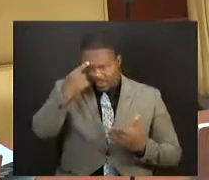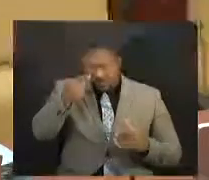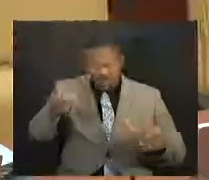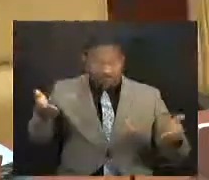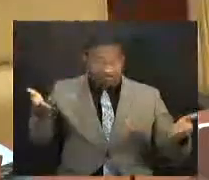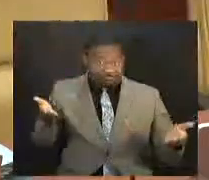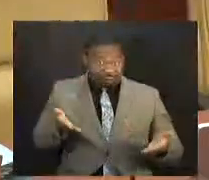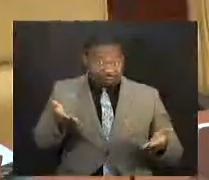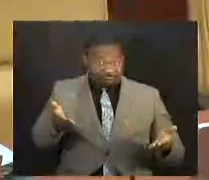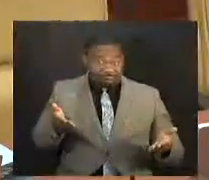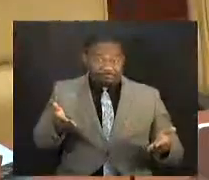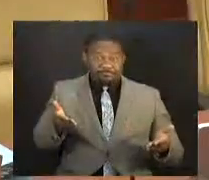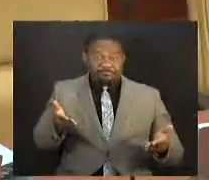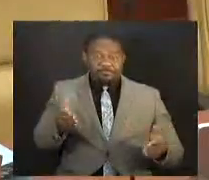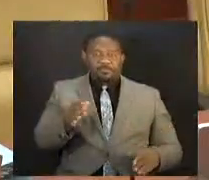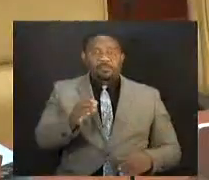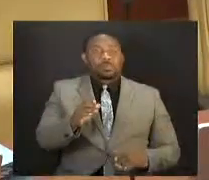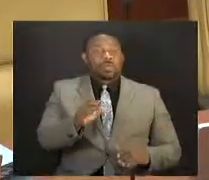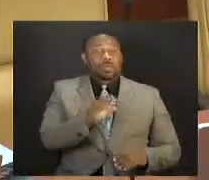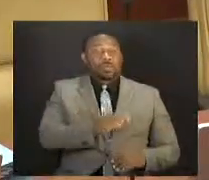chamber.